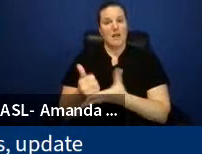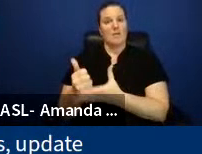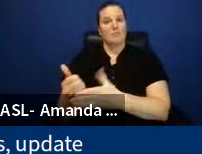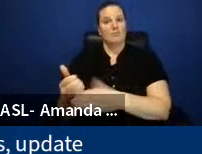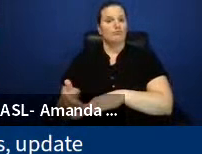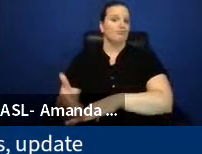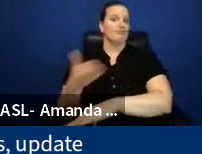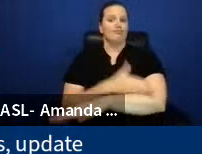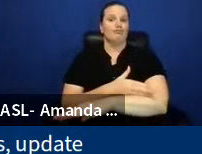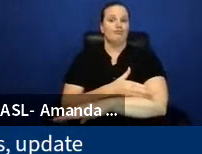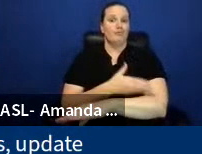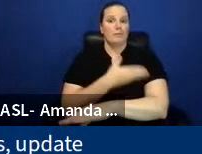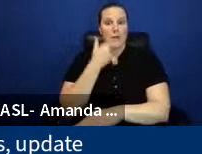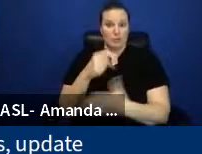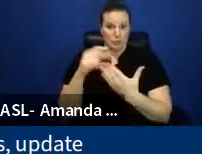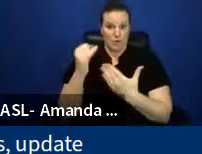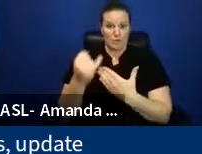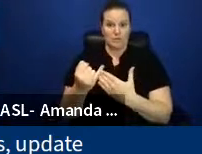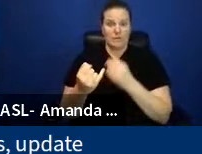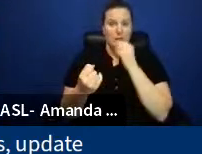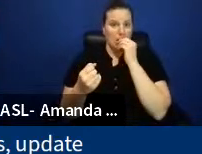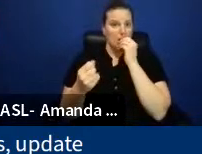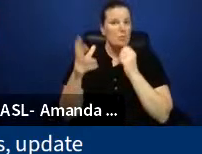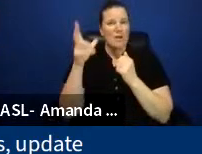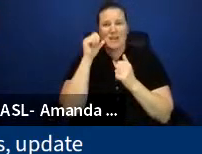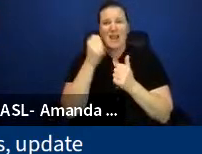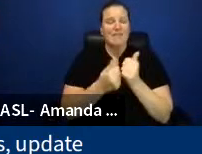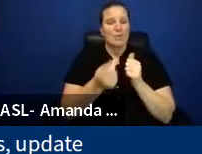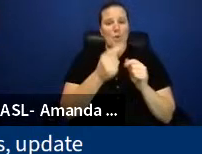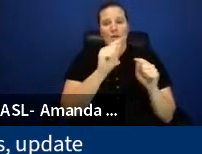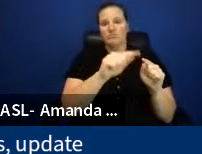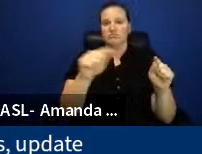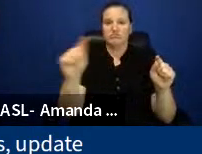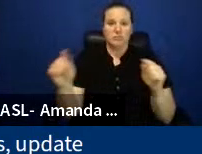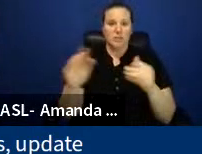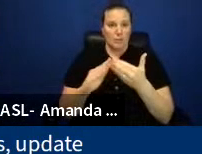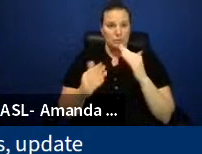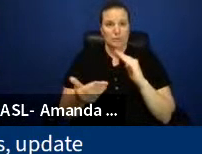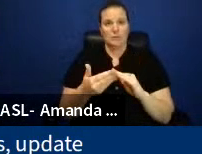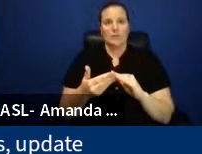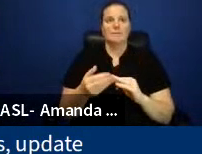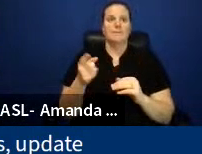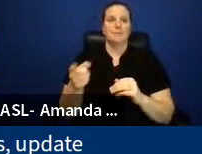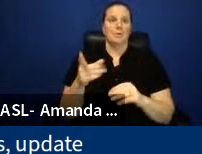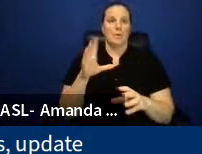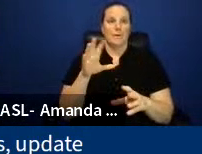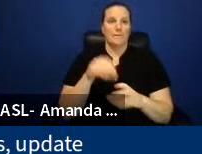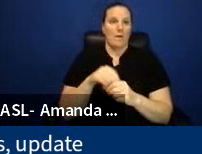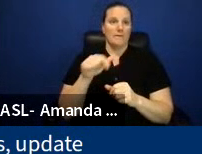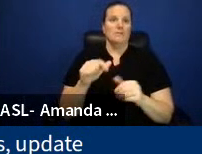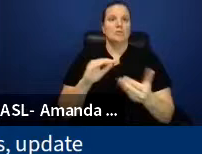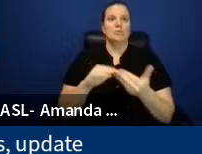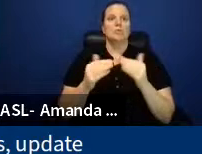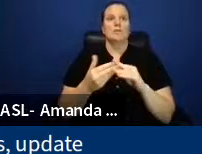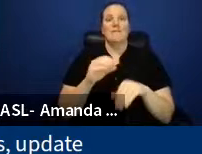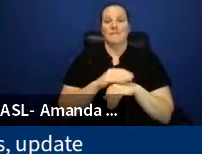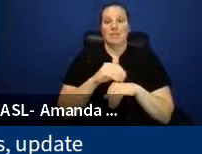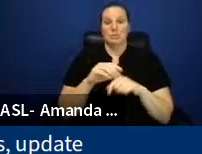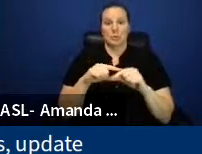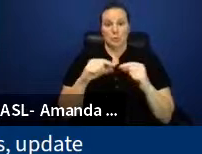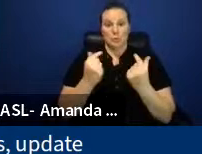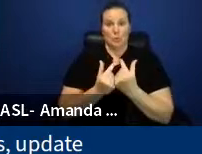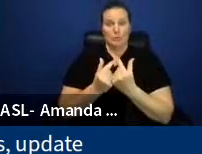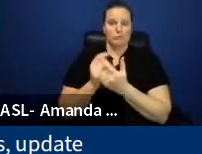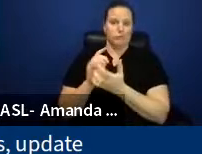we want to hear from everyone in the community. And you guys, as part of the community advisory group, have a